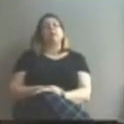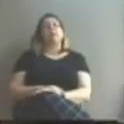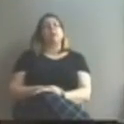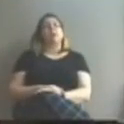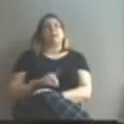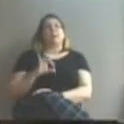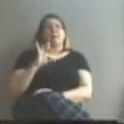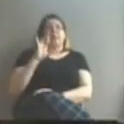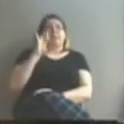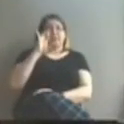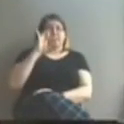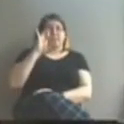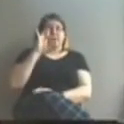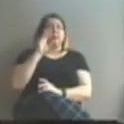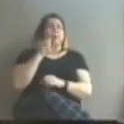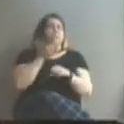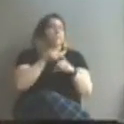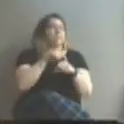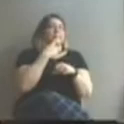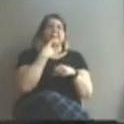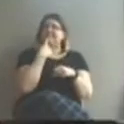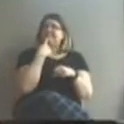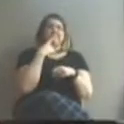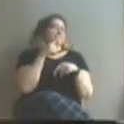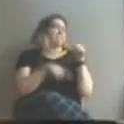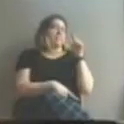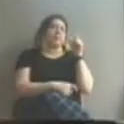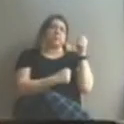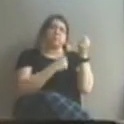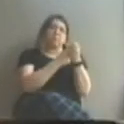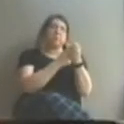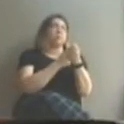eight principals said they could not support this.